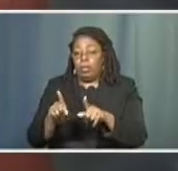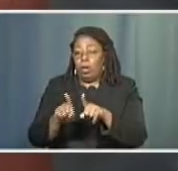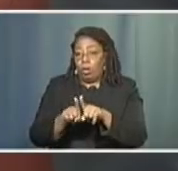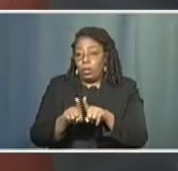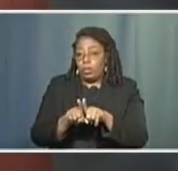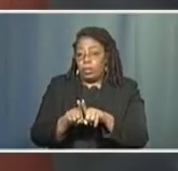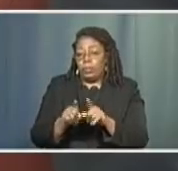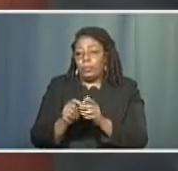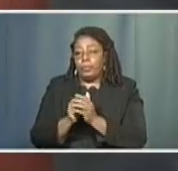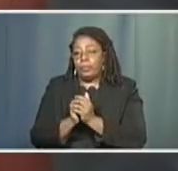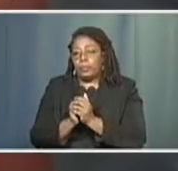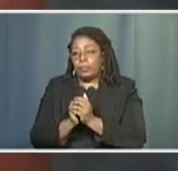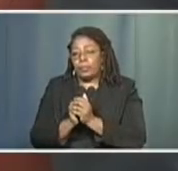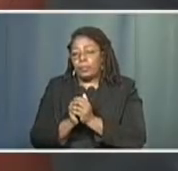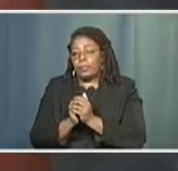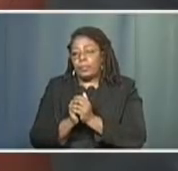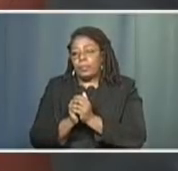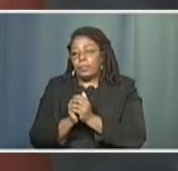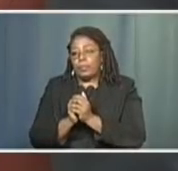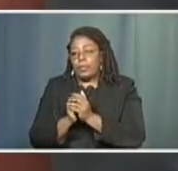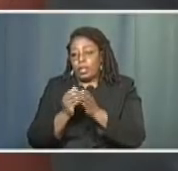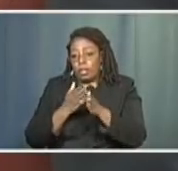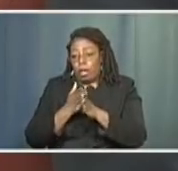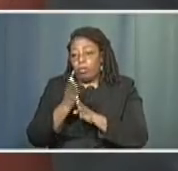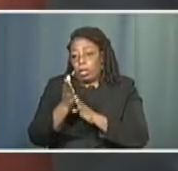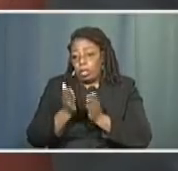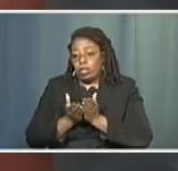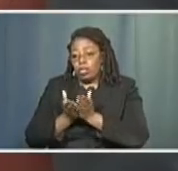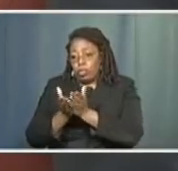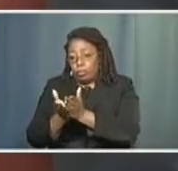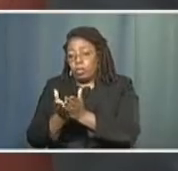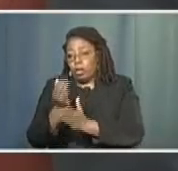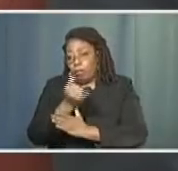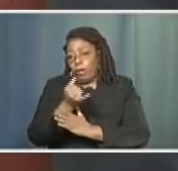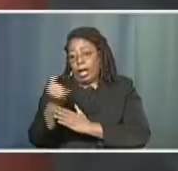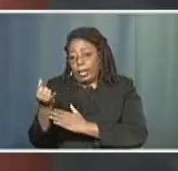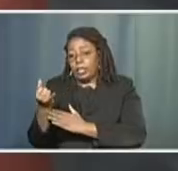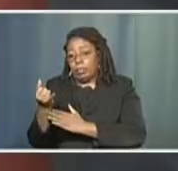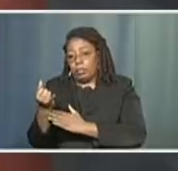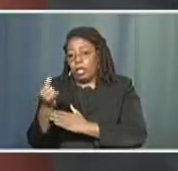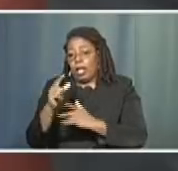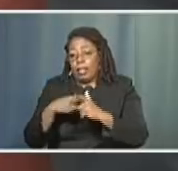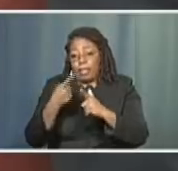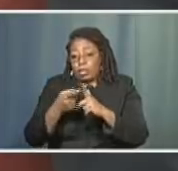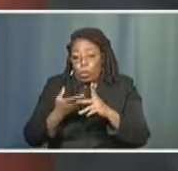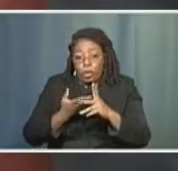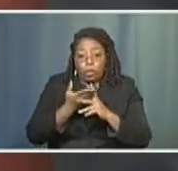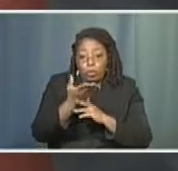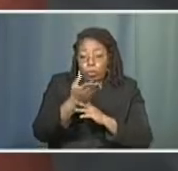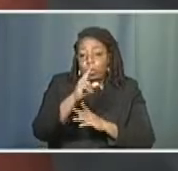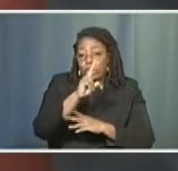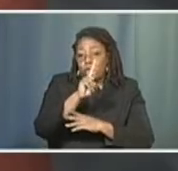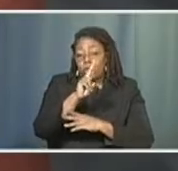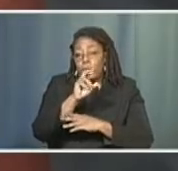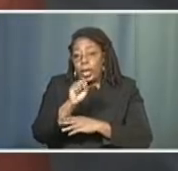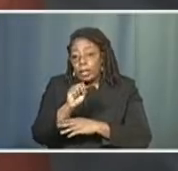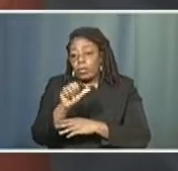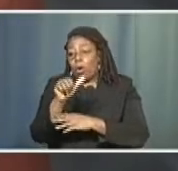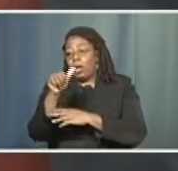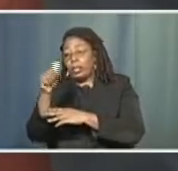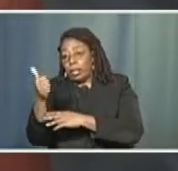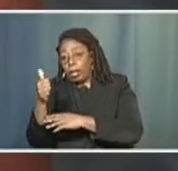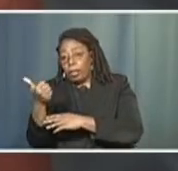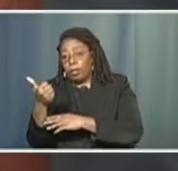as the direct shipment of goods, as opposed to going through the United States or going through